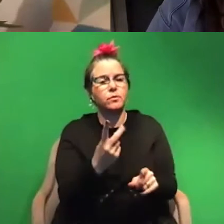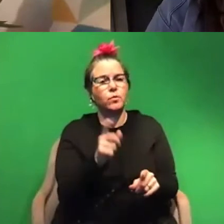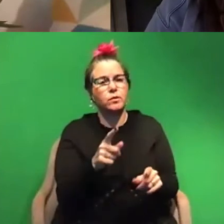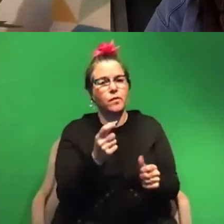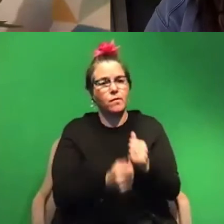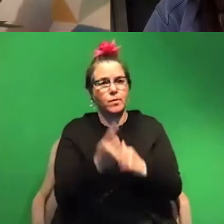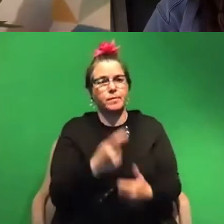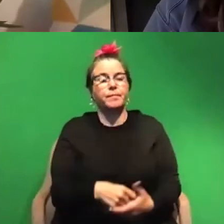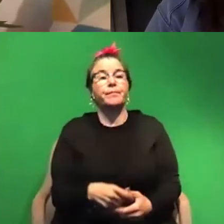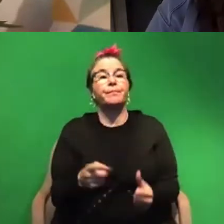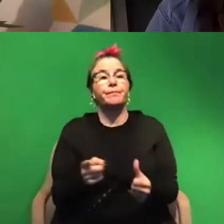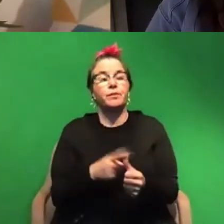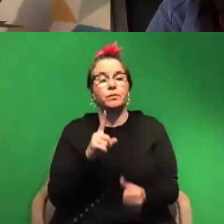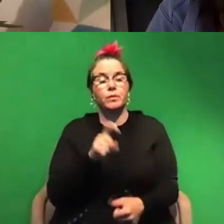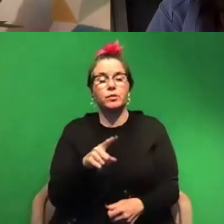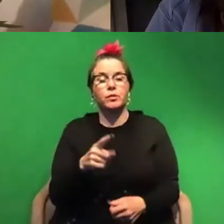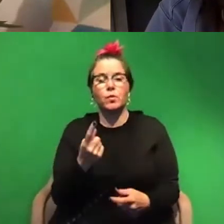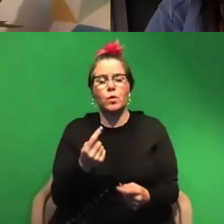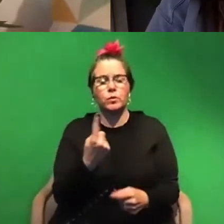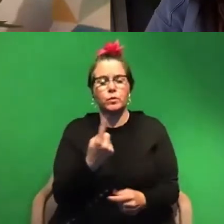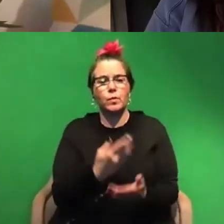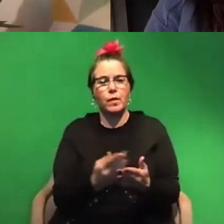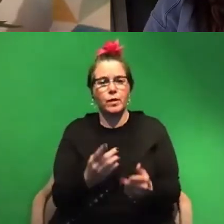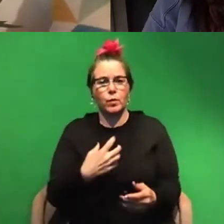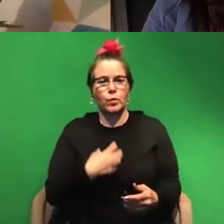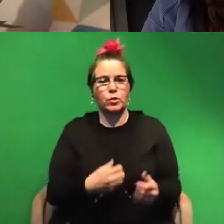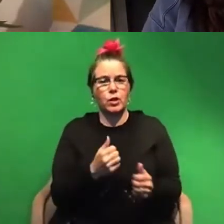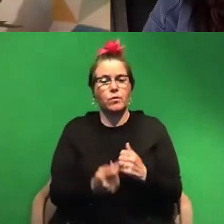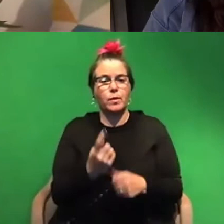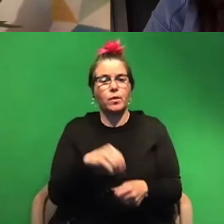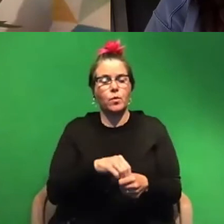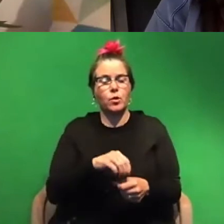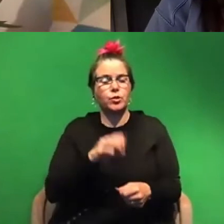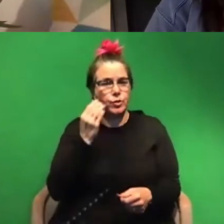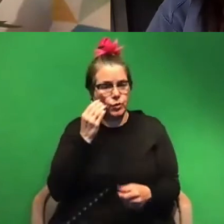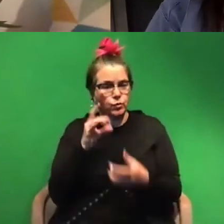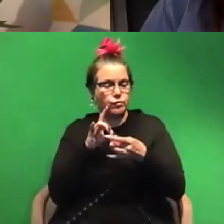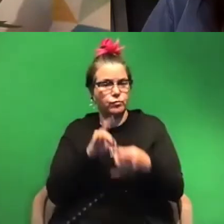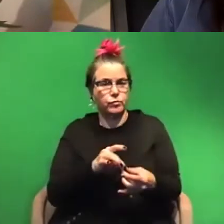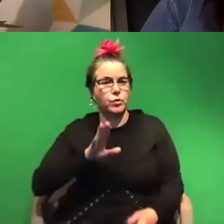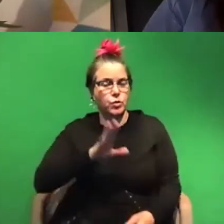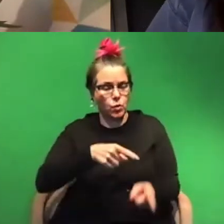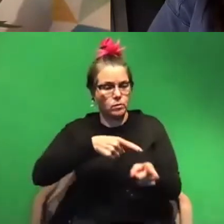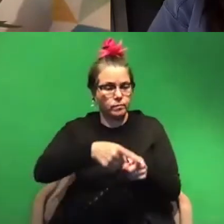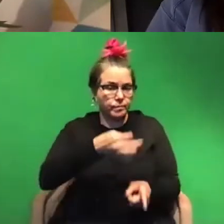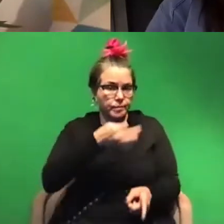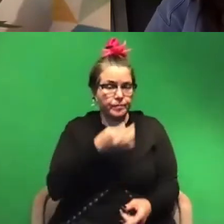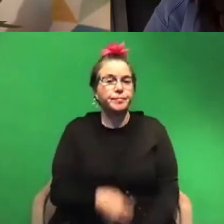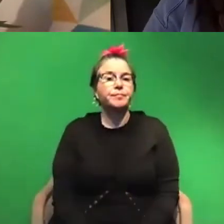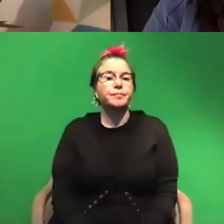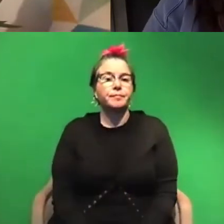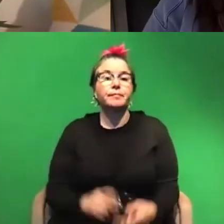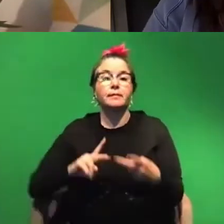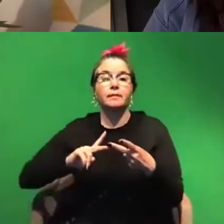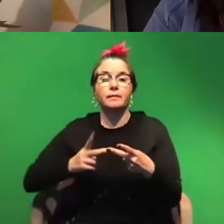is one thing that you wish everybody in the world knew related to your area of expertise? And then the other question is, what is something that you